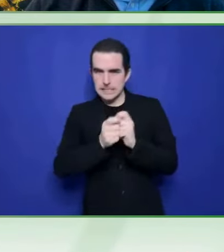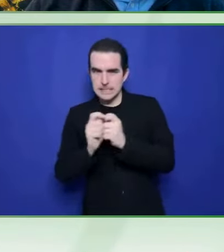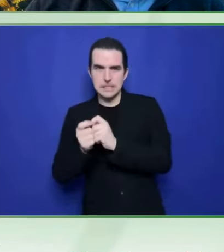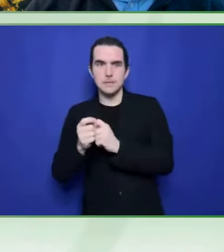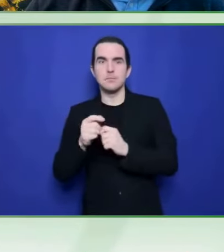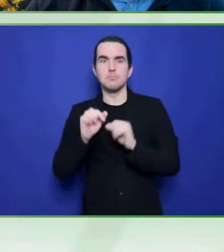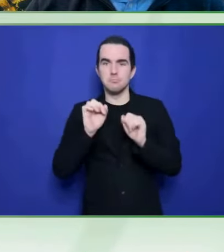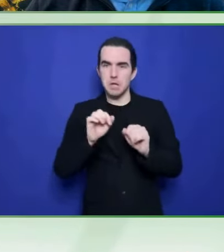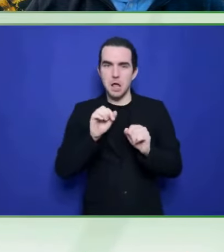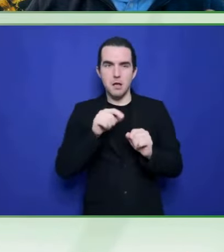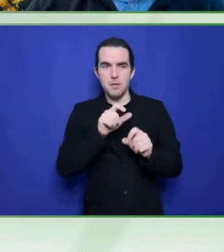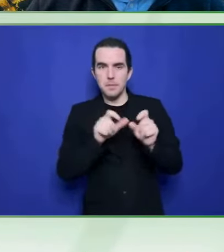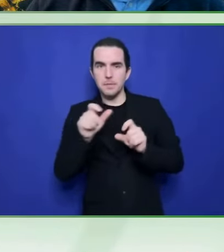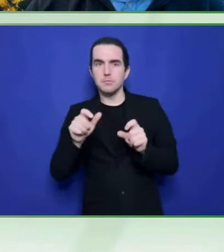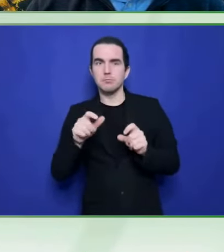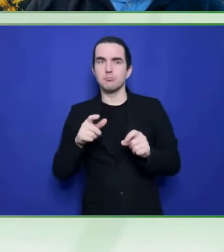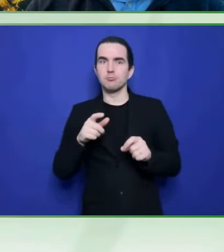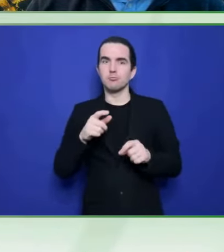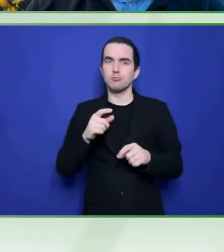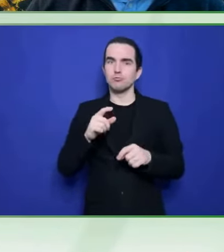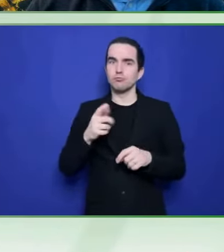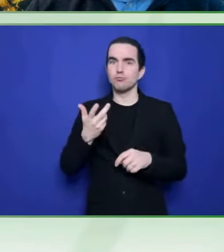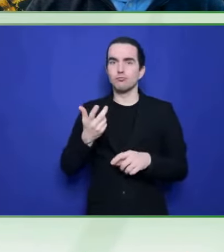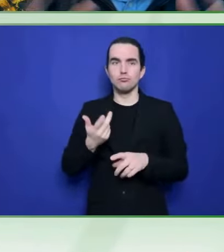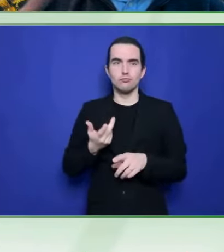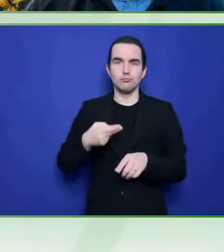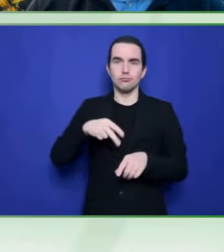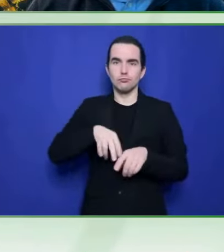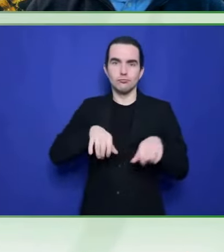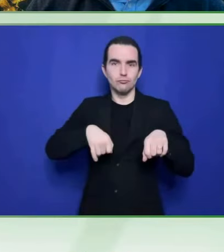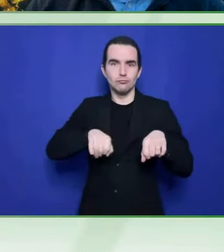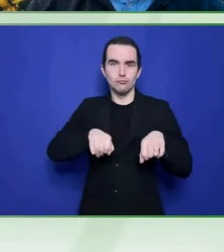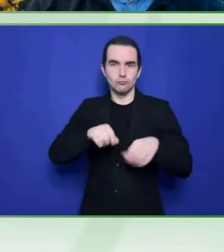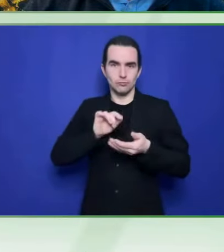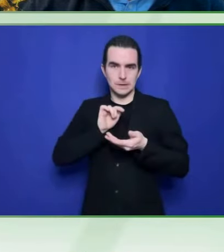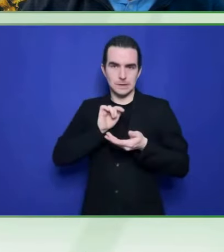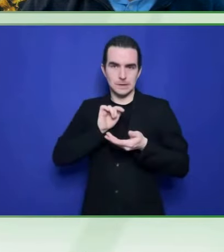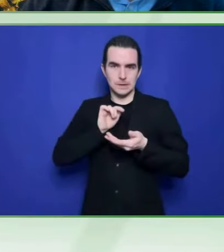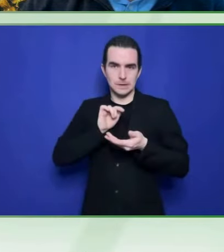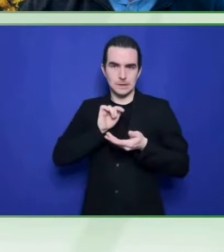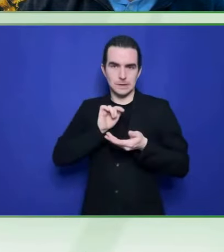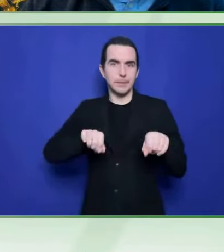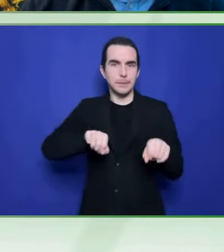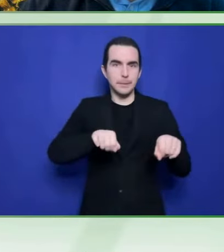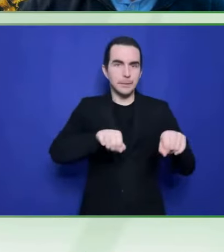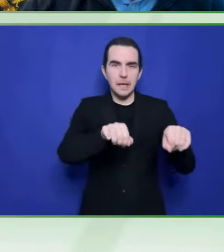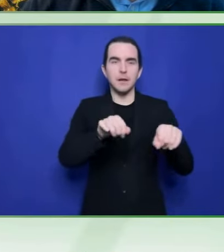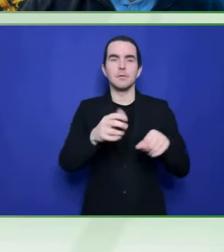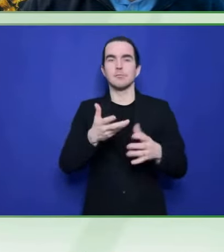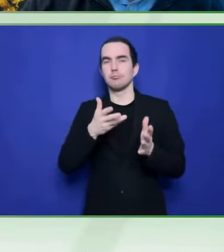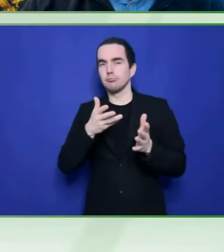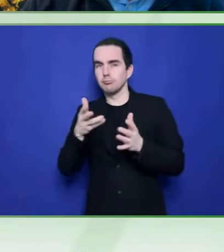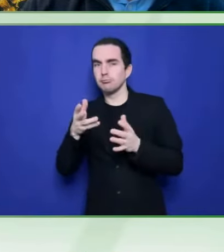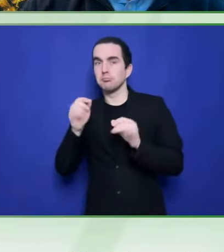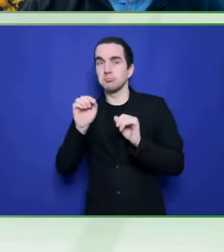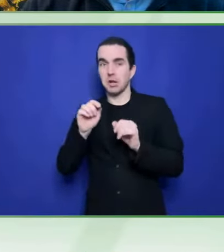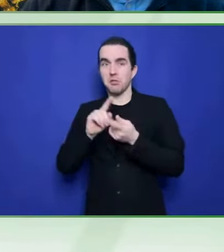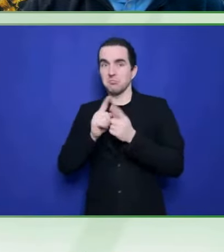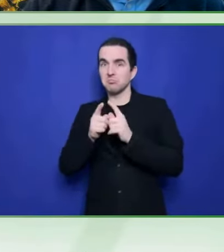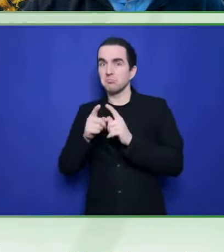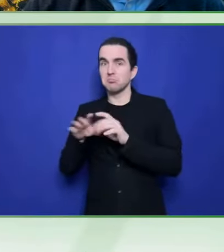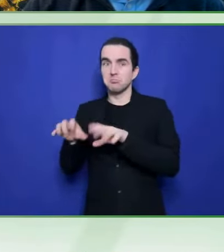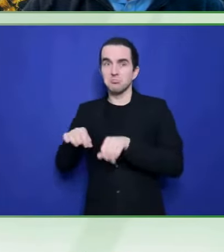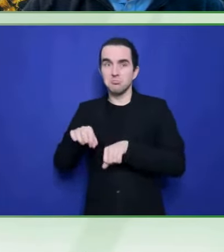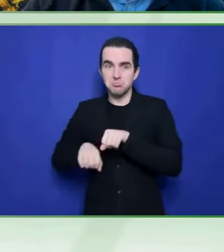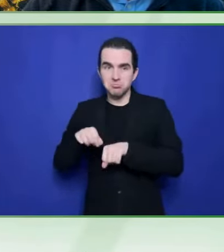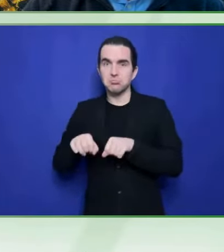journey, which provides a tailored transport solution, all for a subscription fee. And yes, the ambulatory